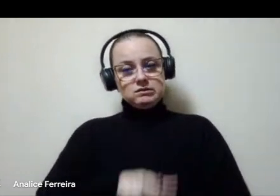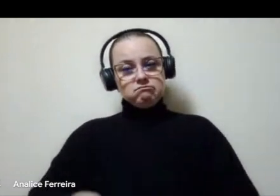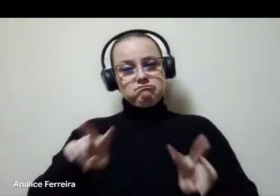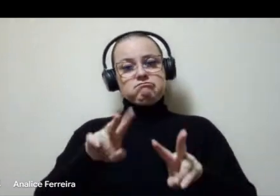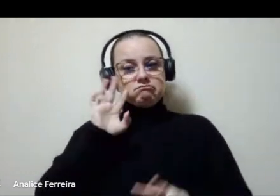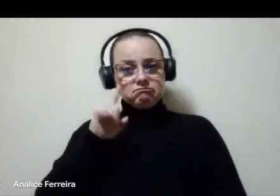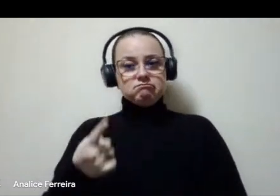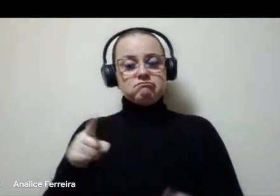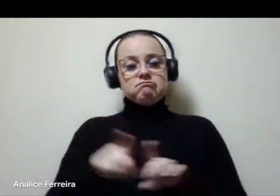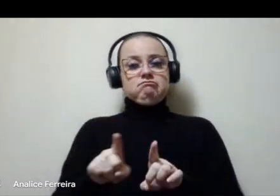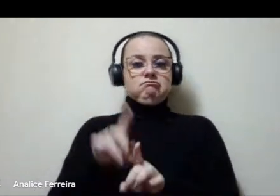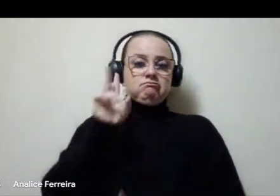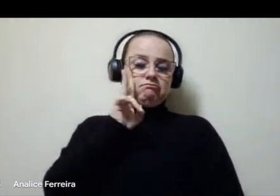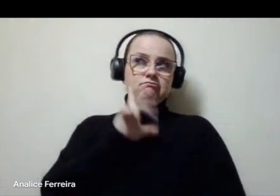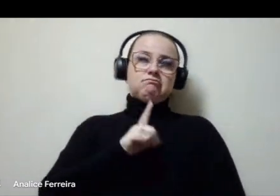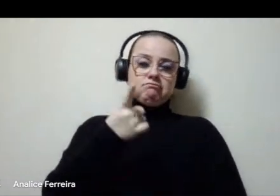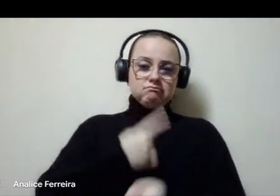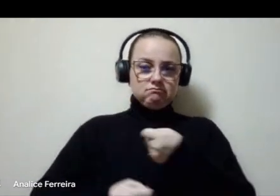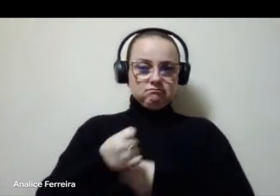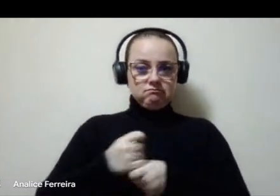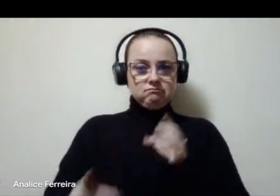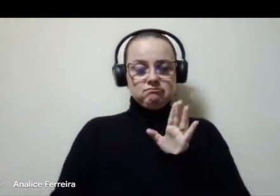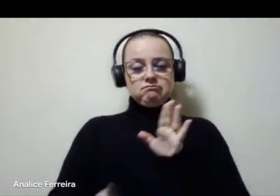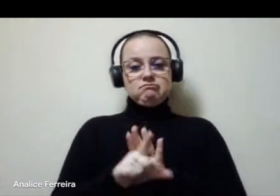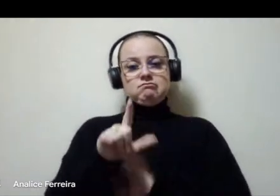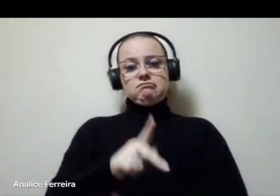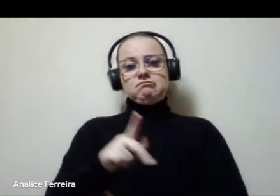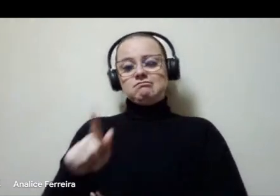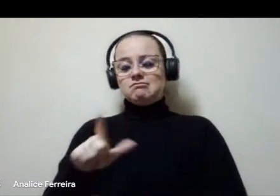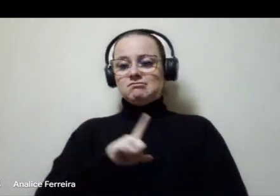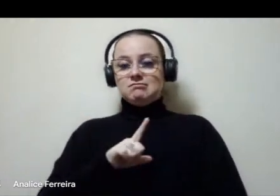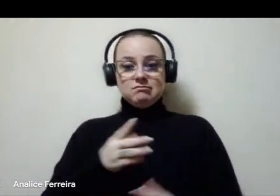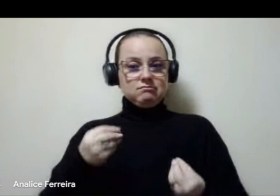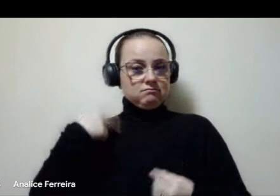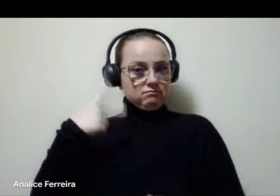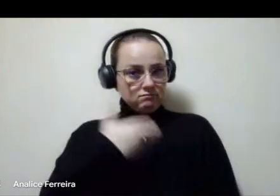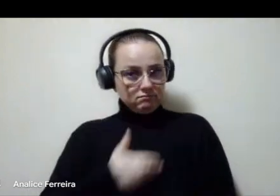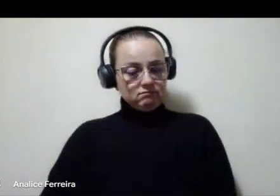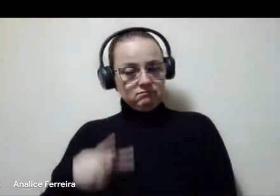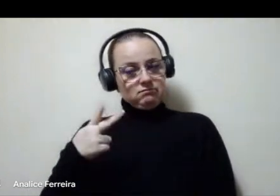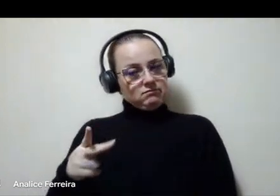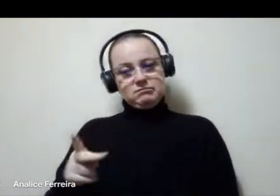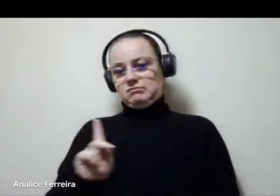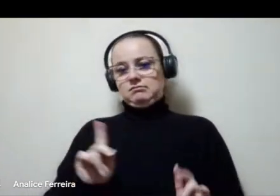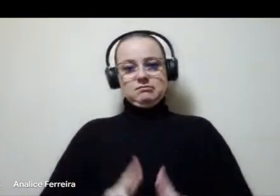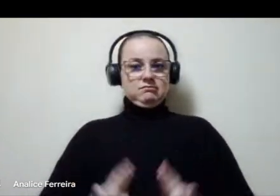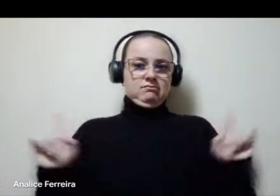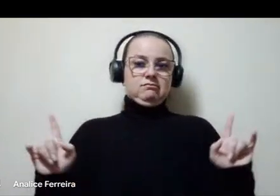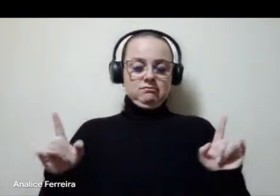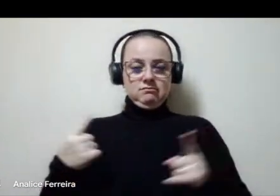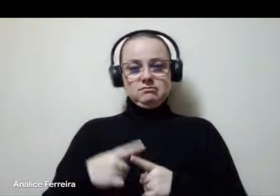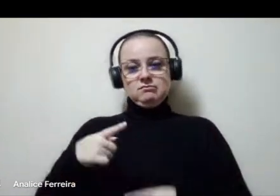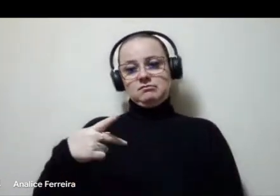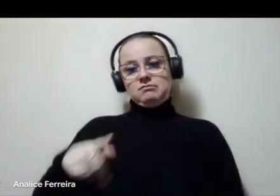Remember that we had, last year, the dialogue of the Lei of the Paulo Gustavo and many things about the political political didn't change, because the Lei of Paulo Gustavo was able